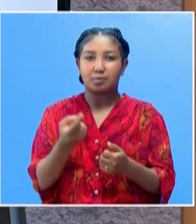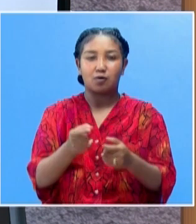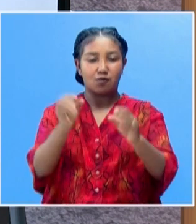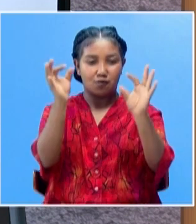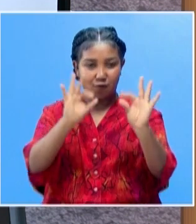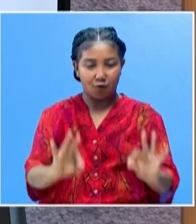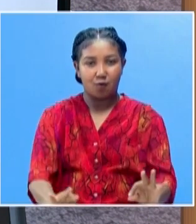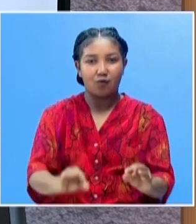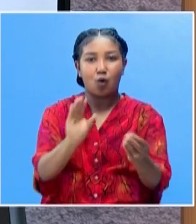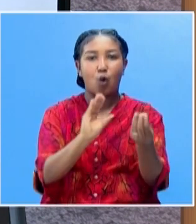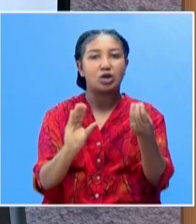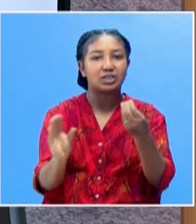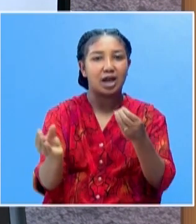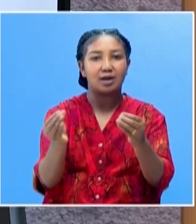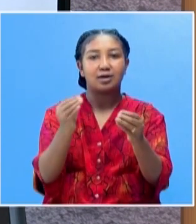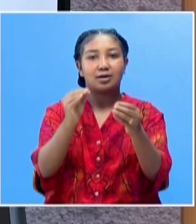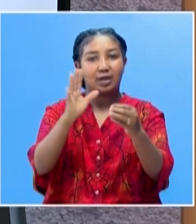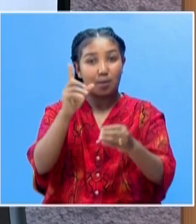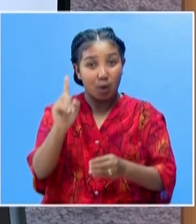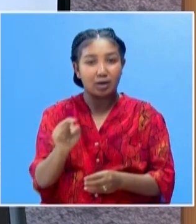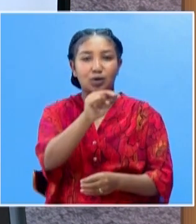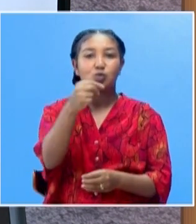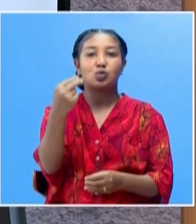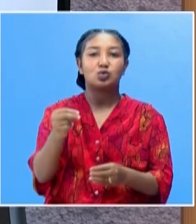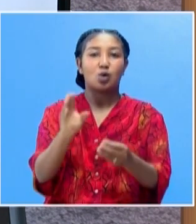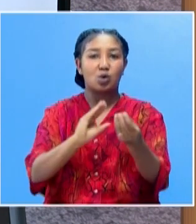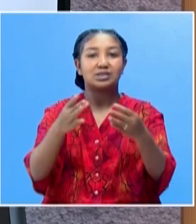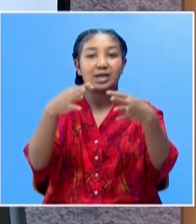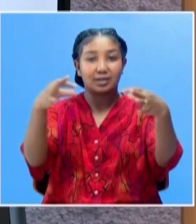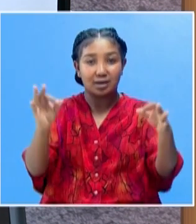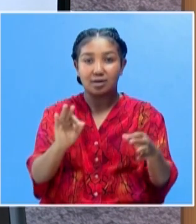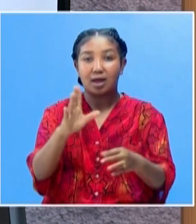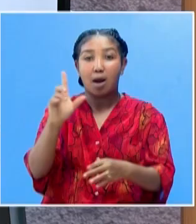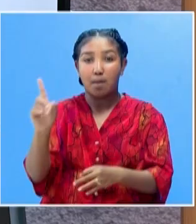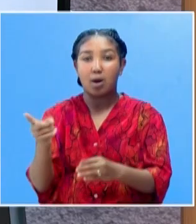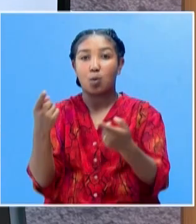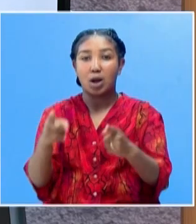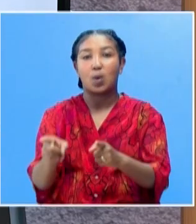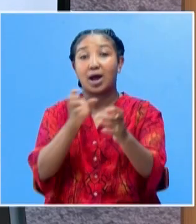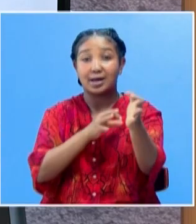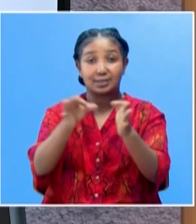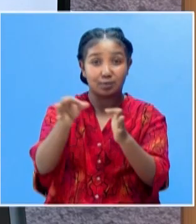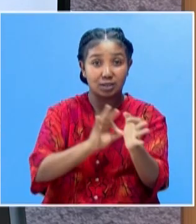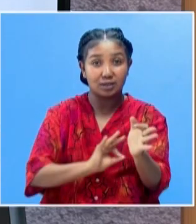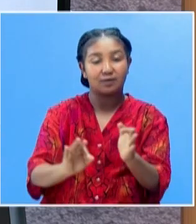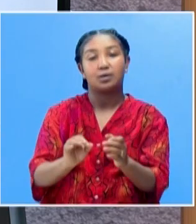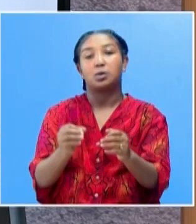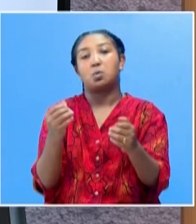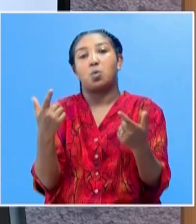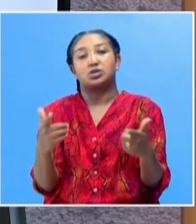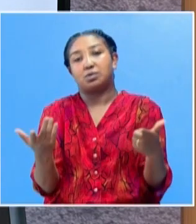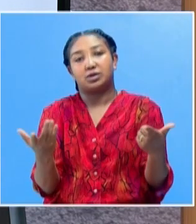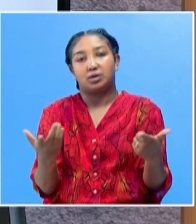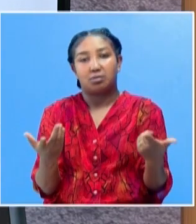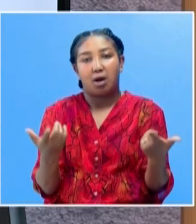of conditional sentence type 1, and you use conditional sentence type 1 when you are expressing possibility. All